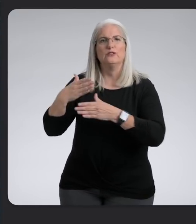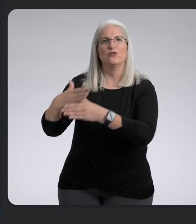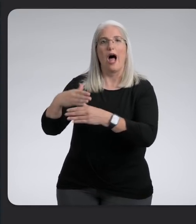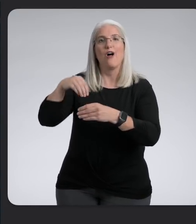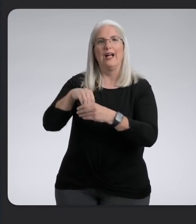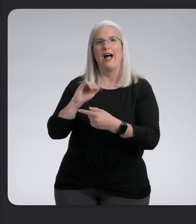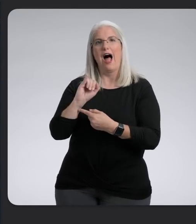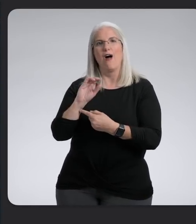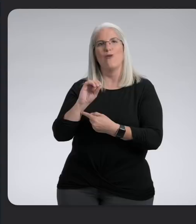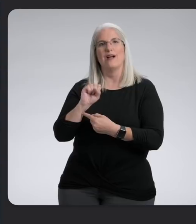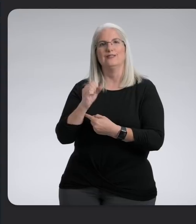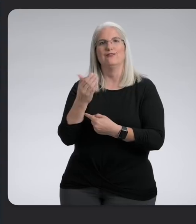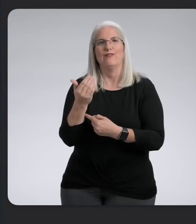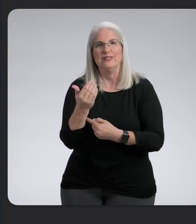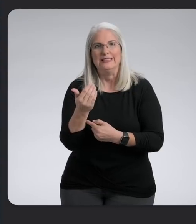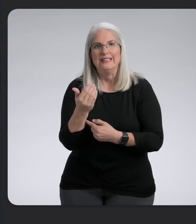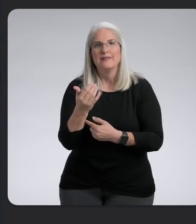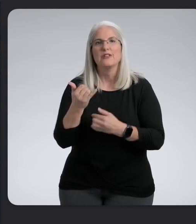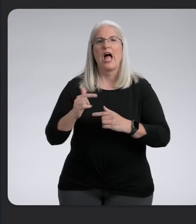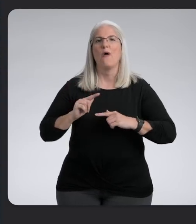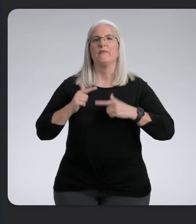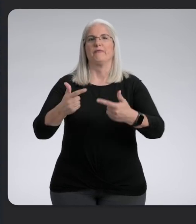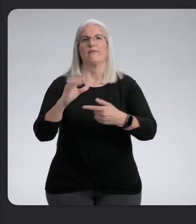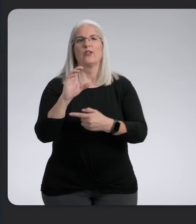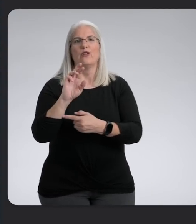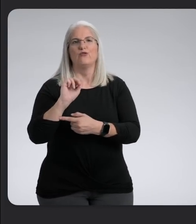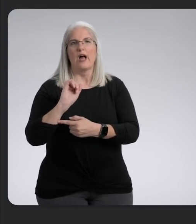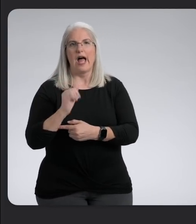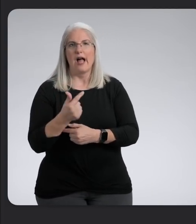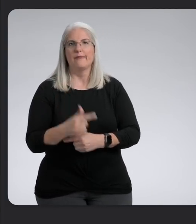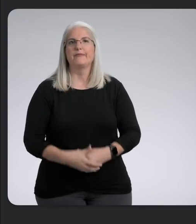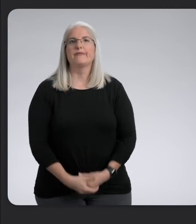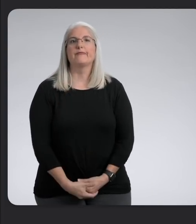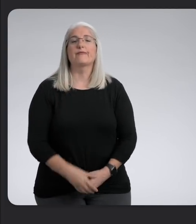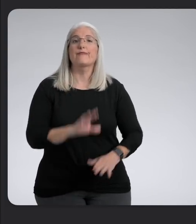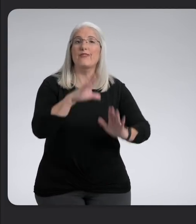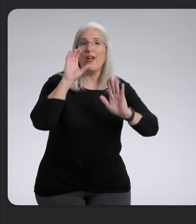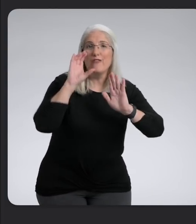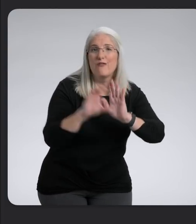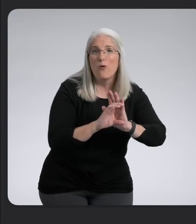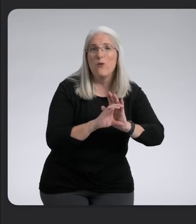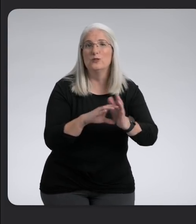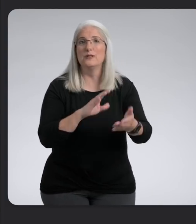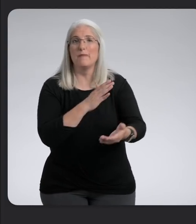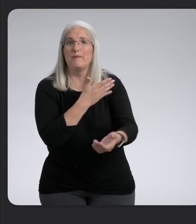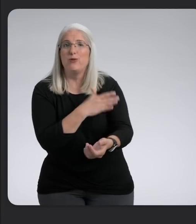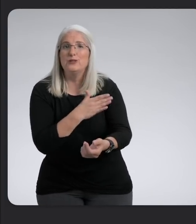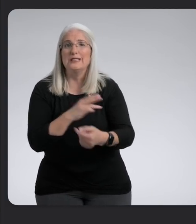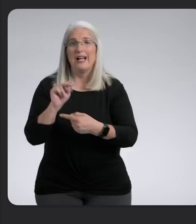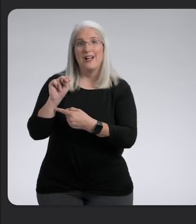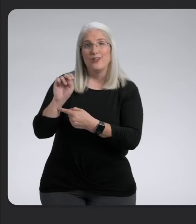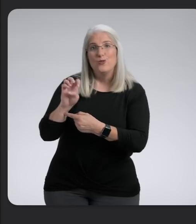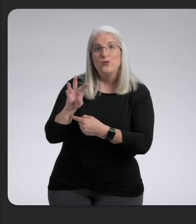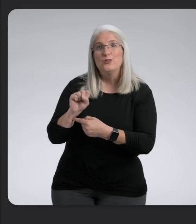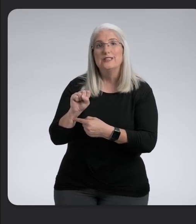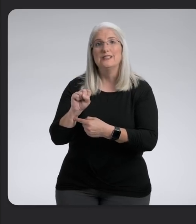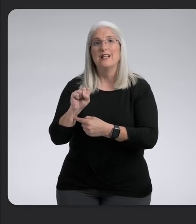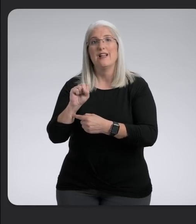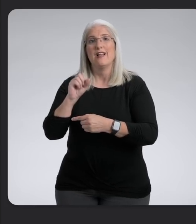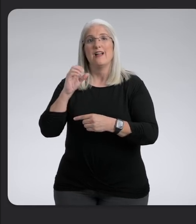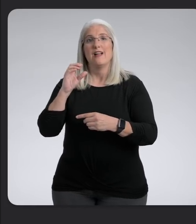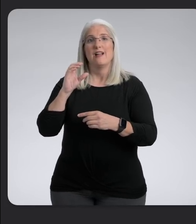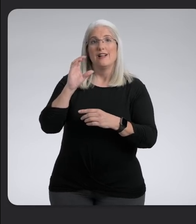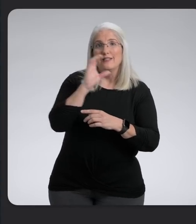addition to Photos, Apple Music, and News, we've built Shared With You into Safari, Apple Podcasts, and the